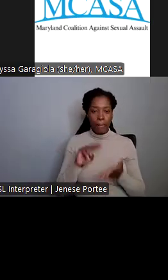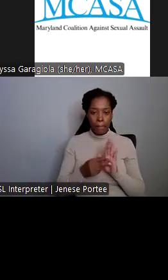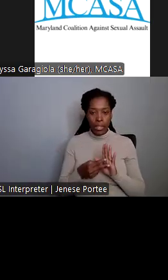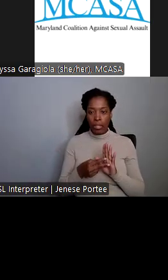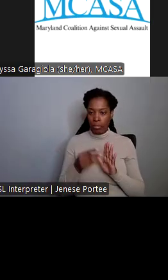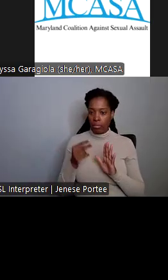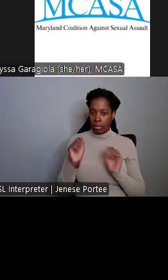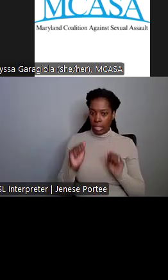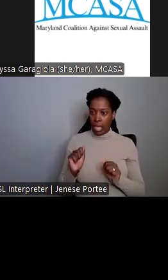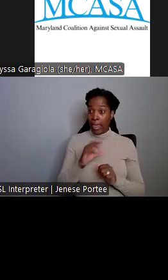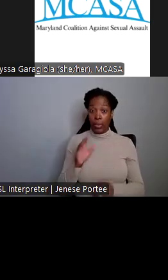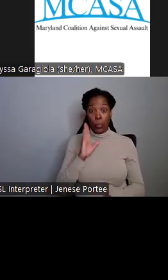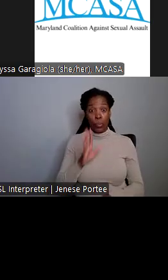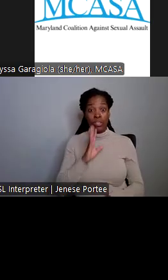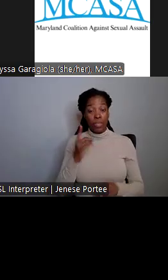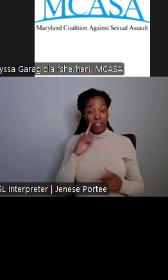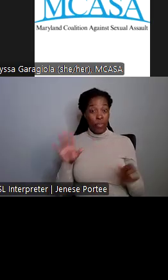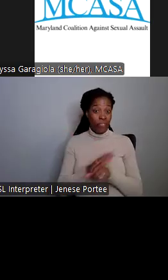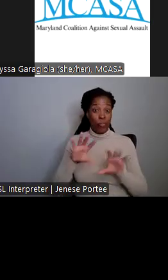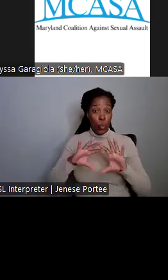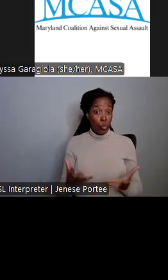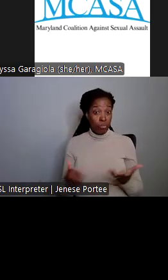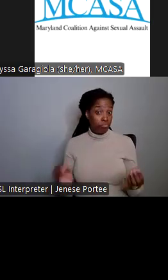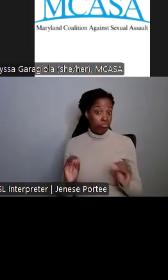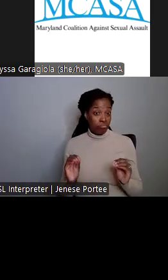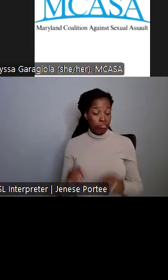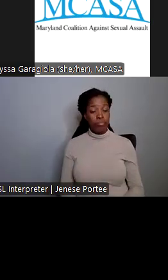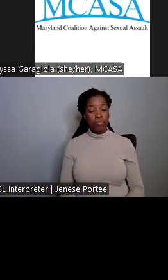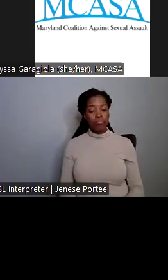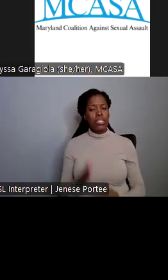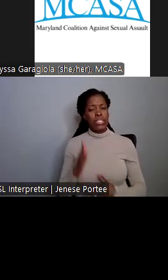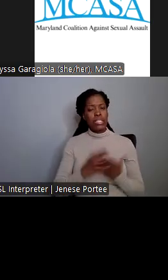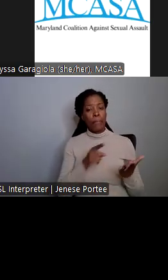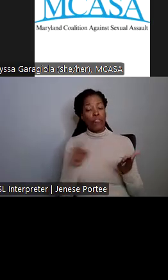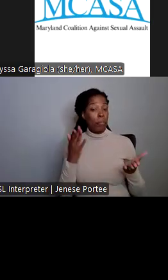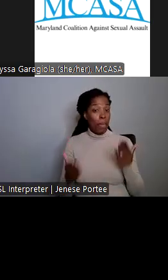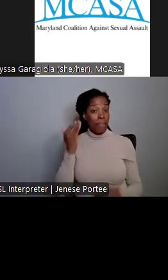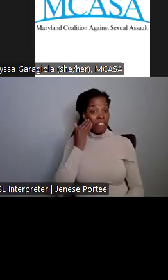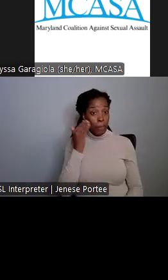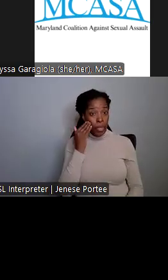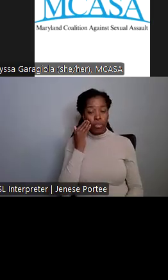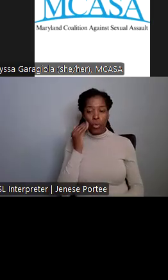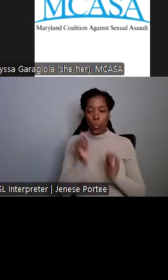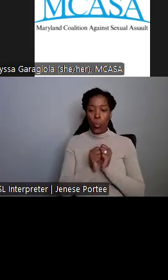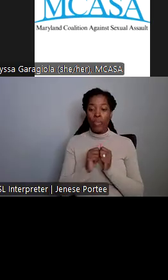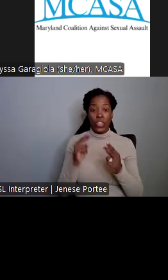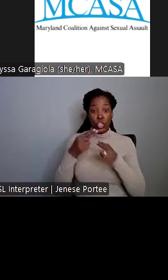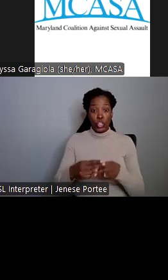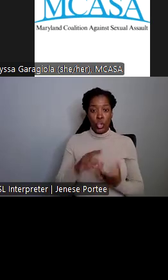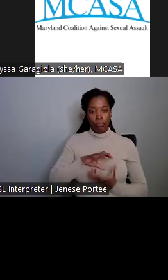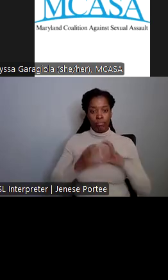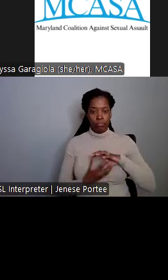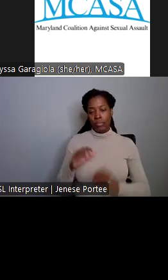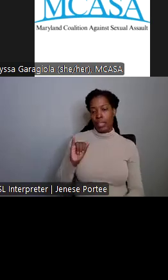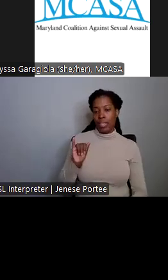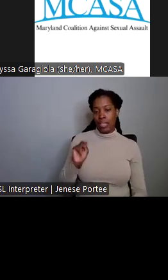for that whole entire group. So some of you may be familiar with the term intersectionality.